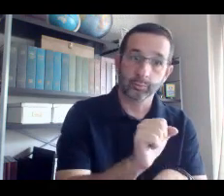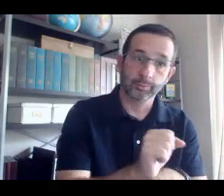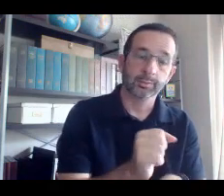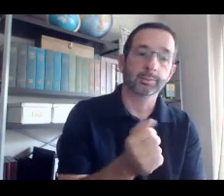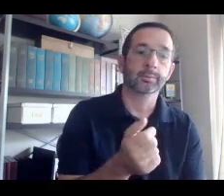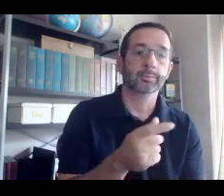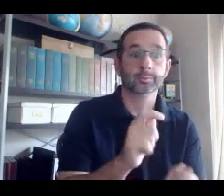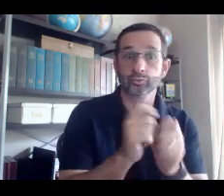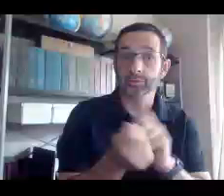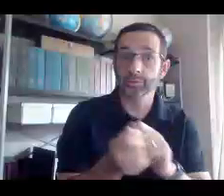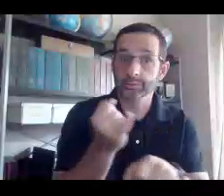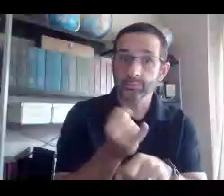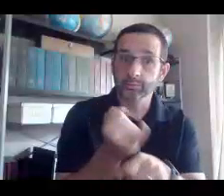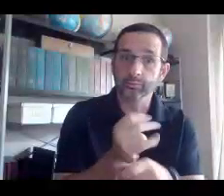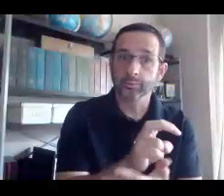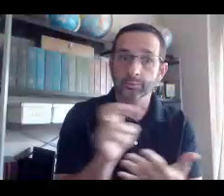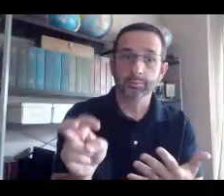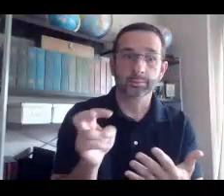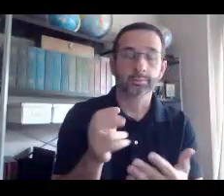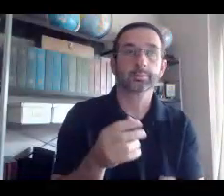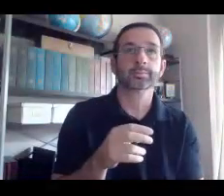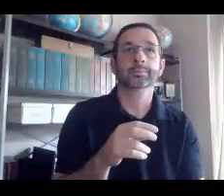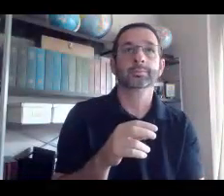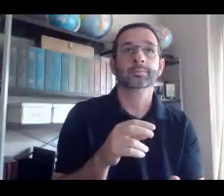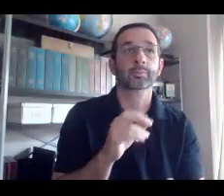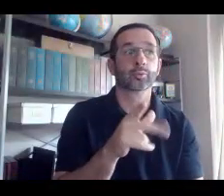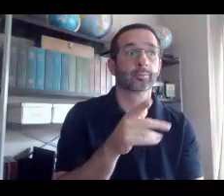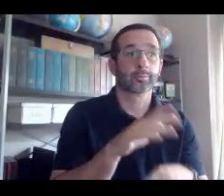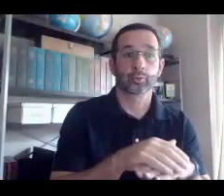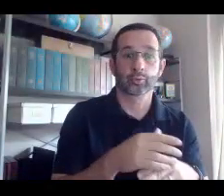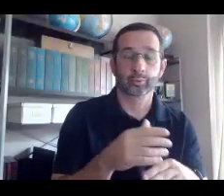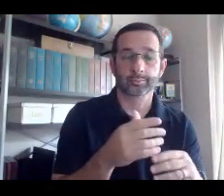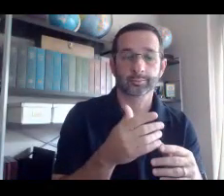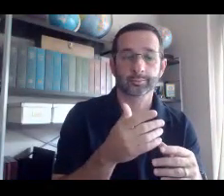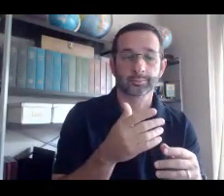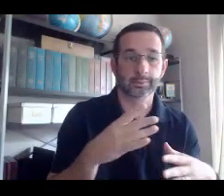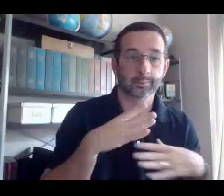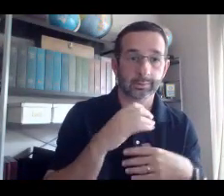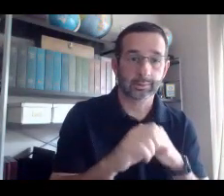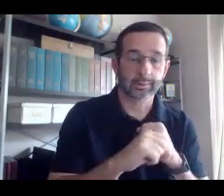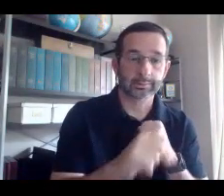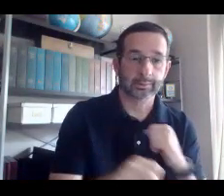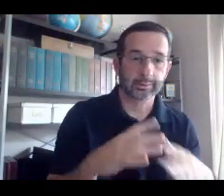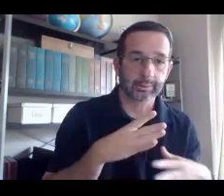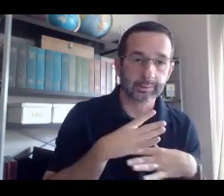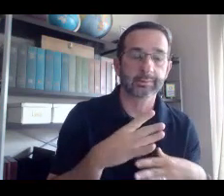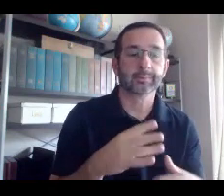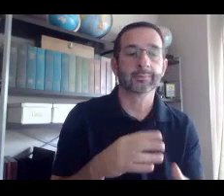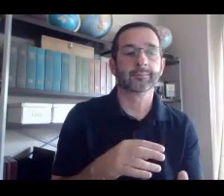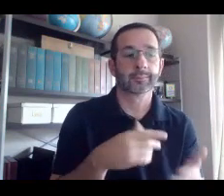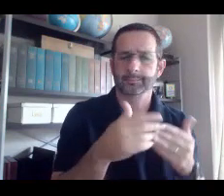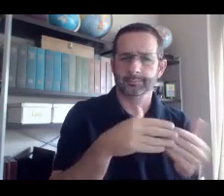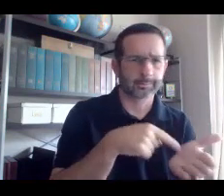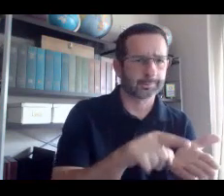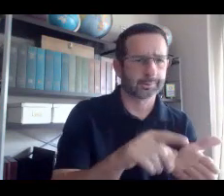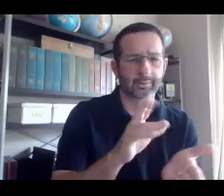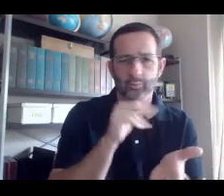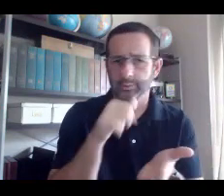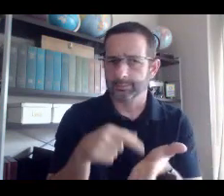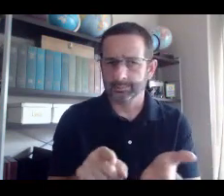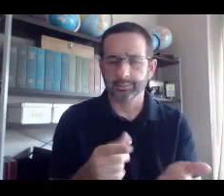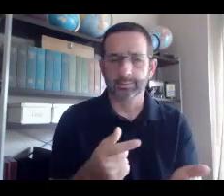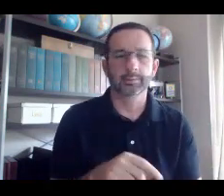All right, now if there are any changes with your employment, a change of institution, or if you are on an extended